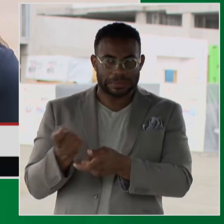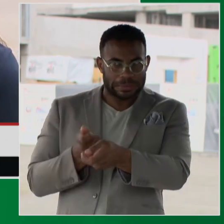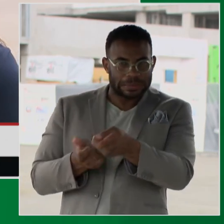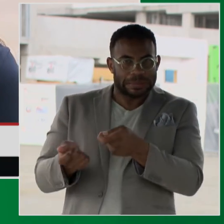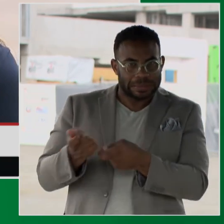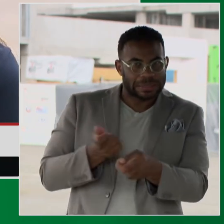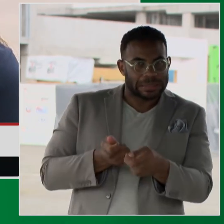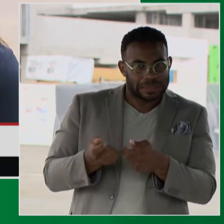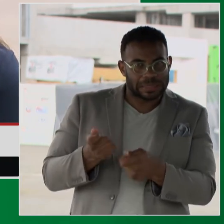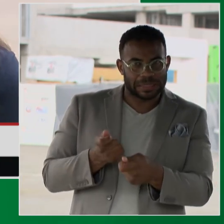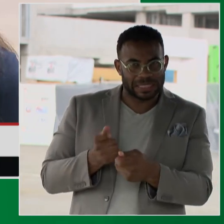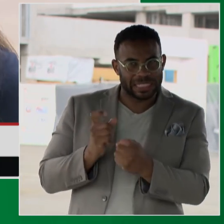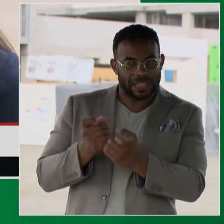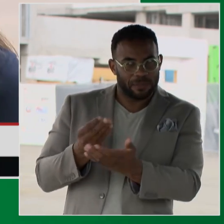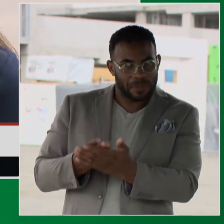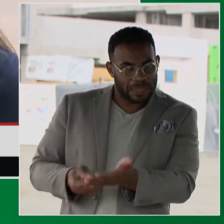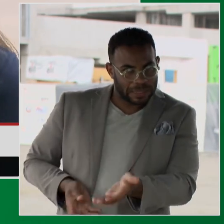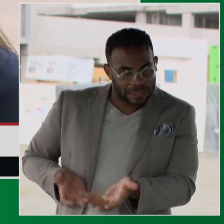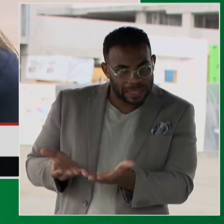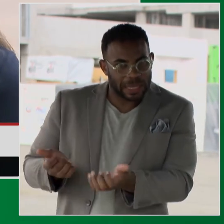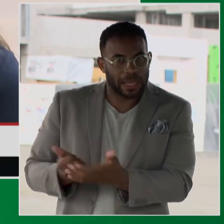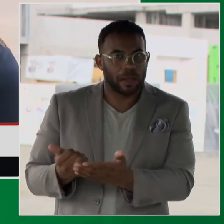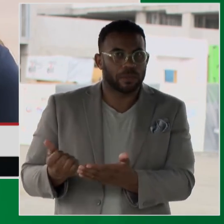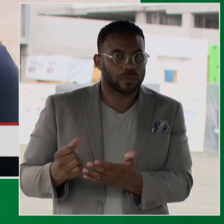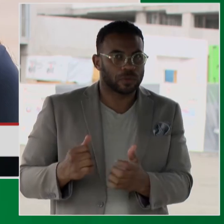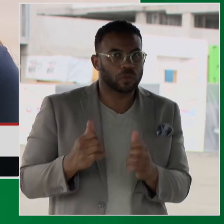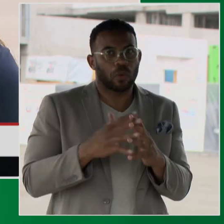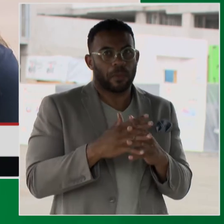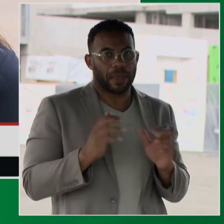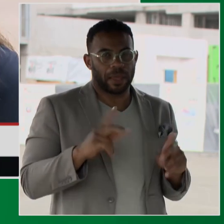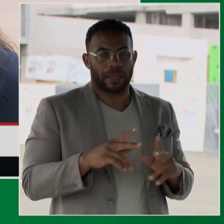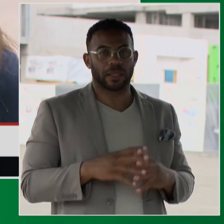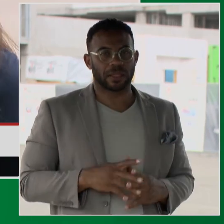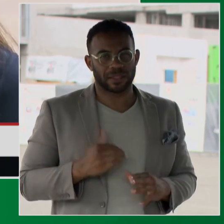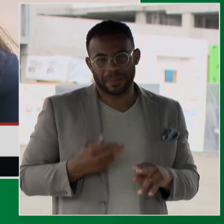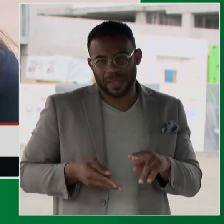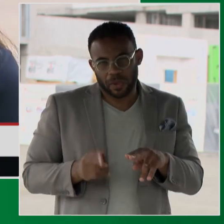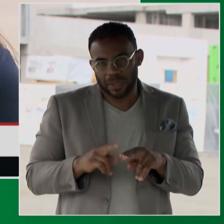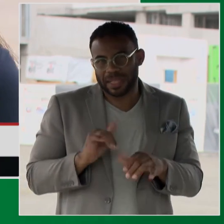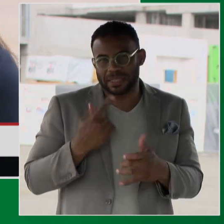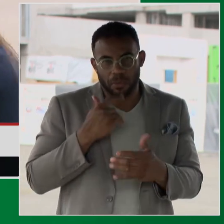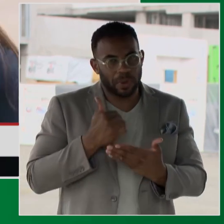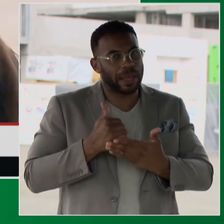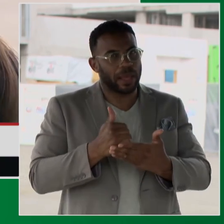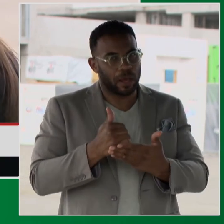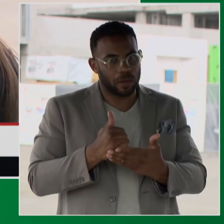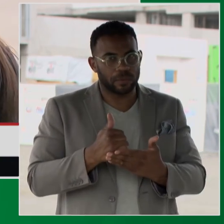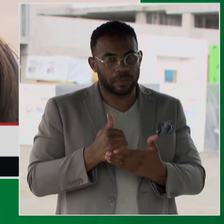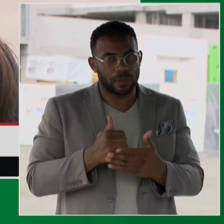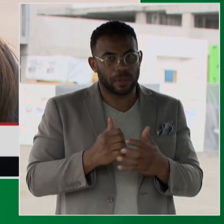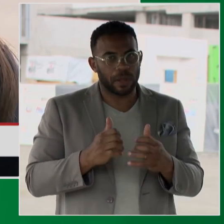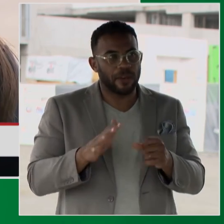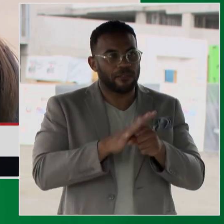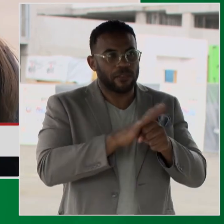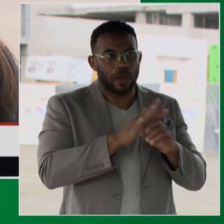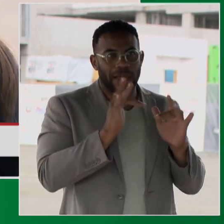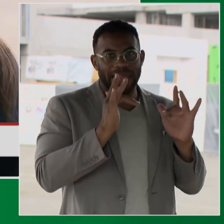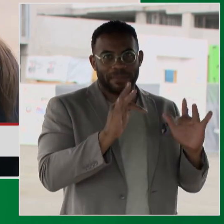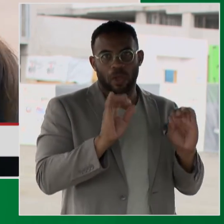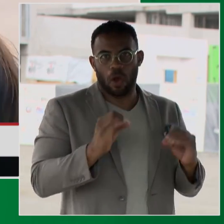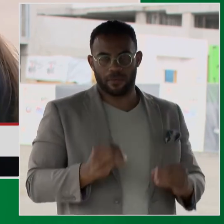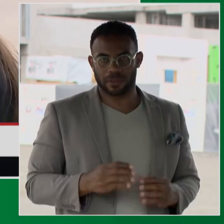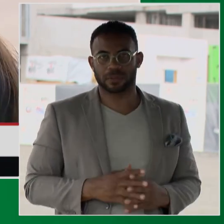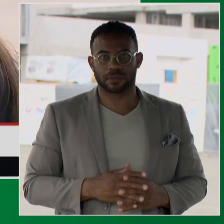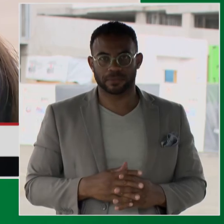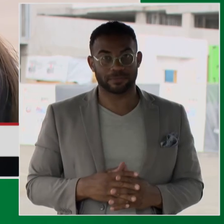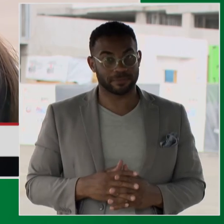it's gotten a bit more, it's been increased. And so this is something that will help fill offices and